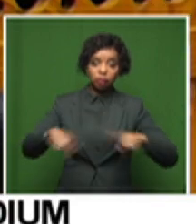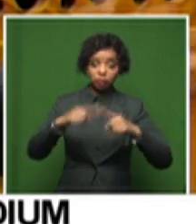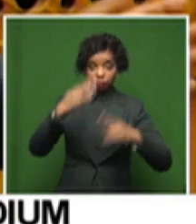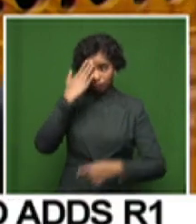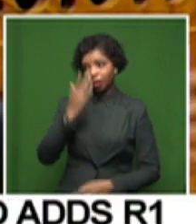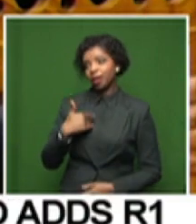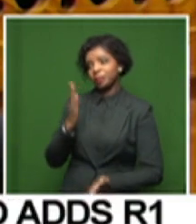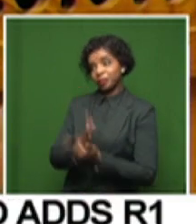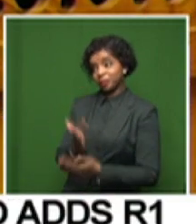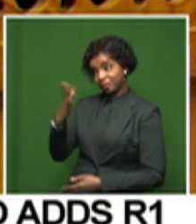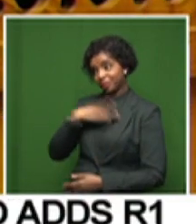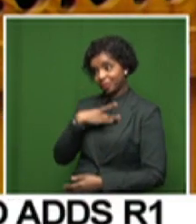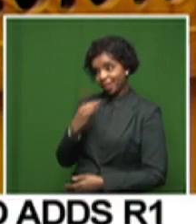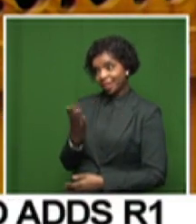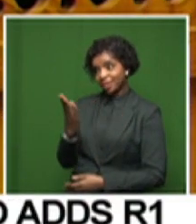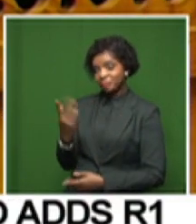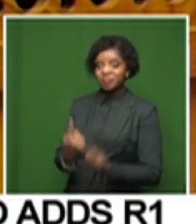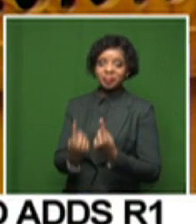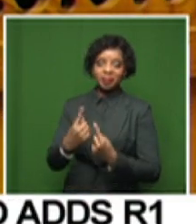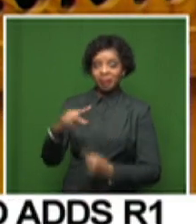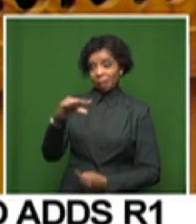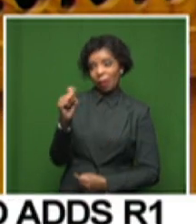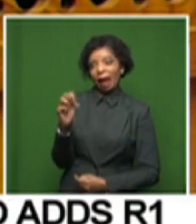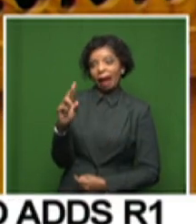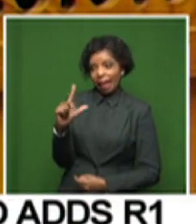I'm sure you like this, even about garlic.